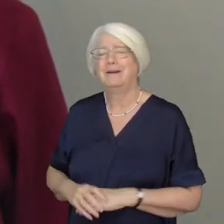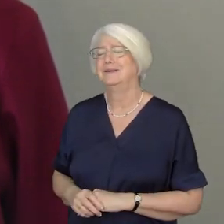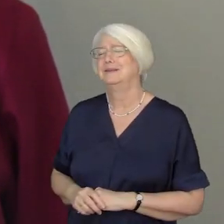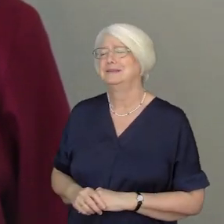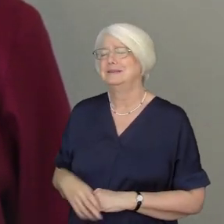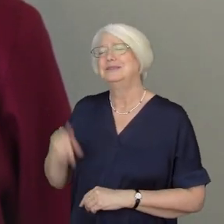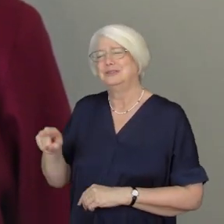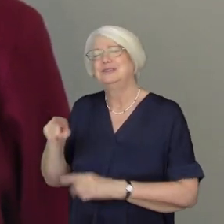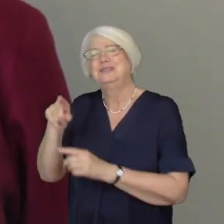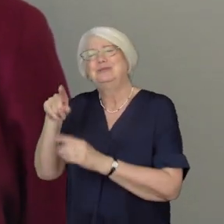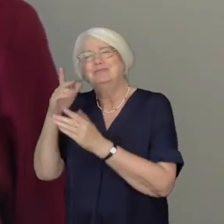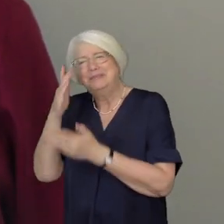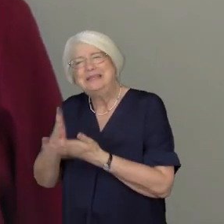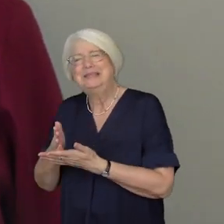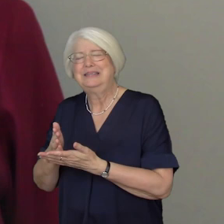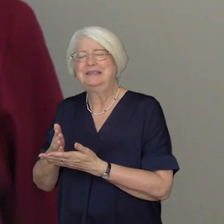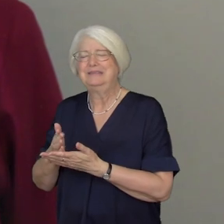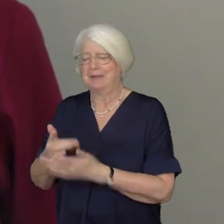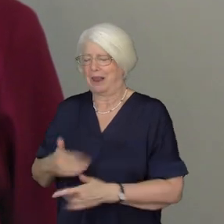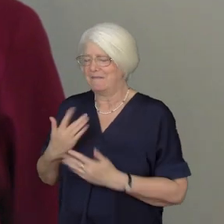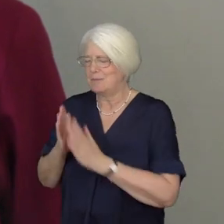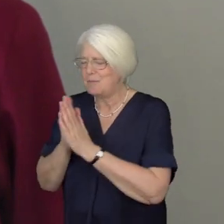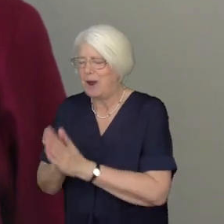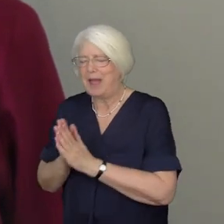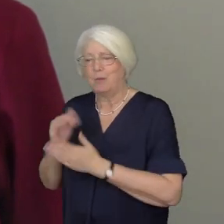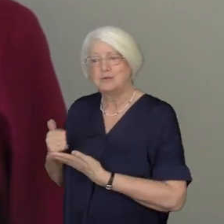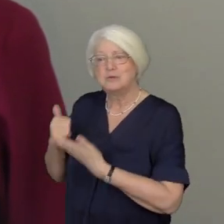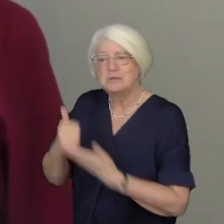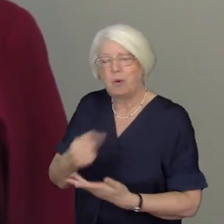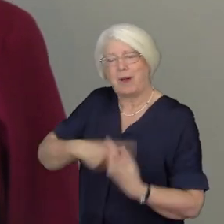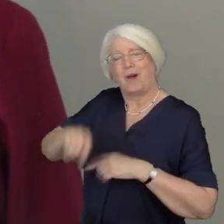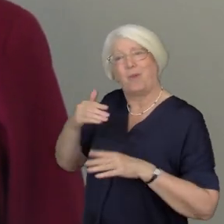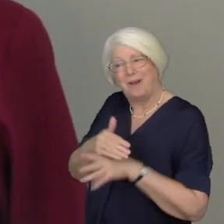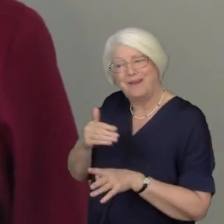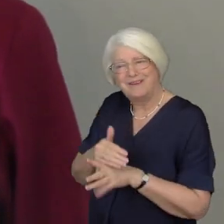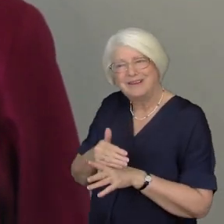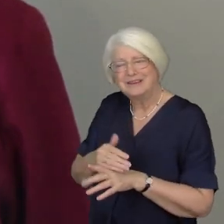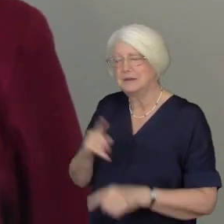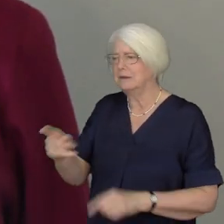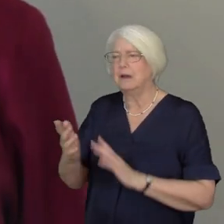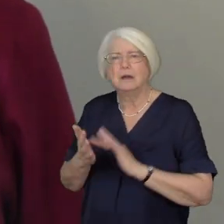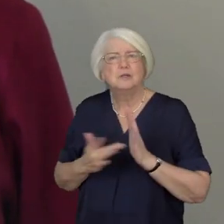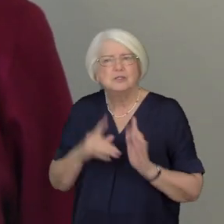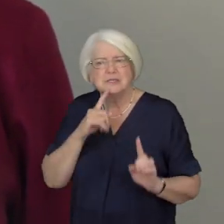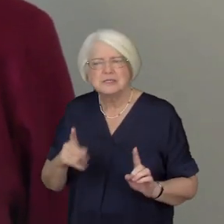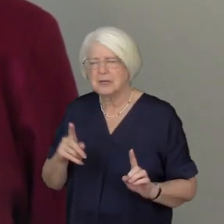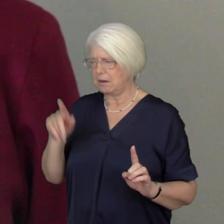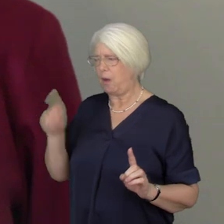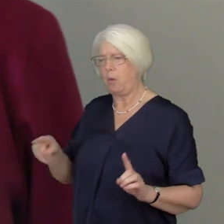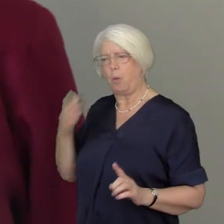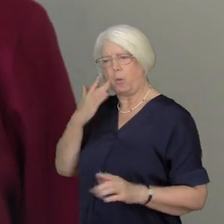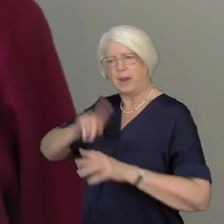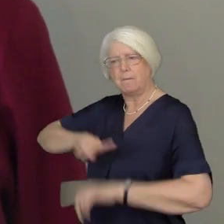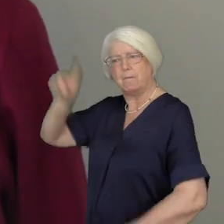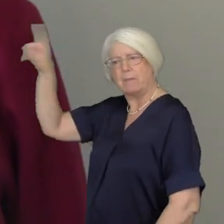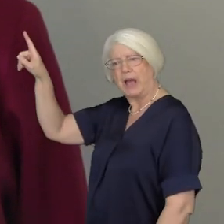world. And Jesus suggests in our reading that once he had departed, those of us who follow him will